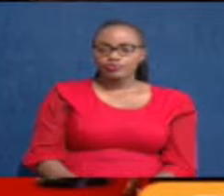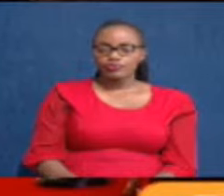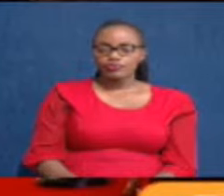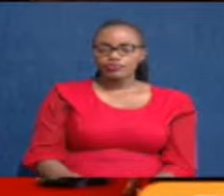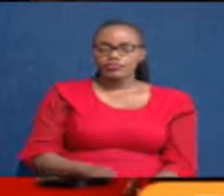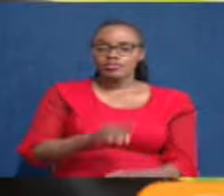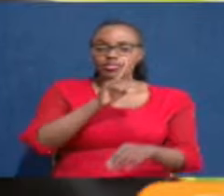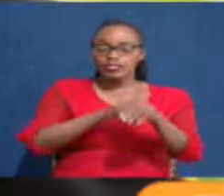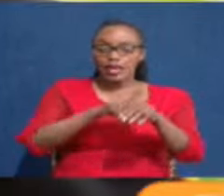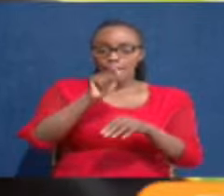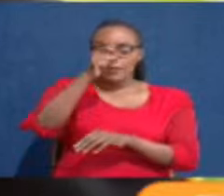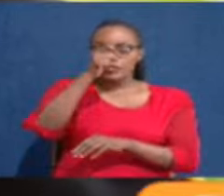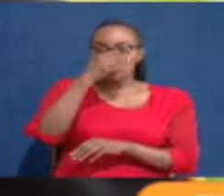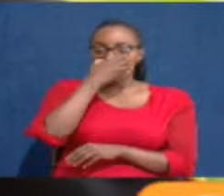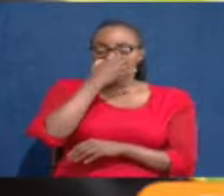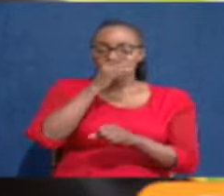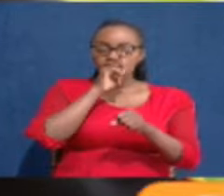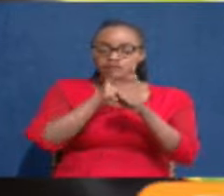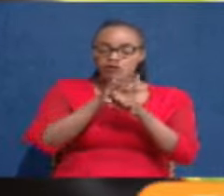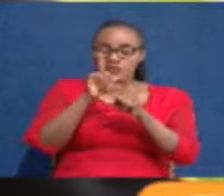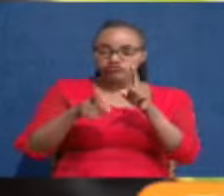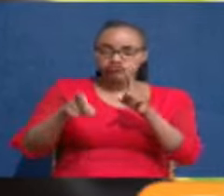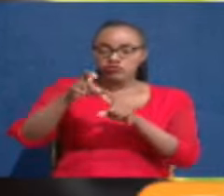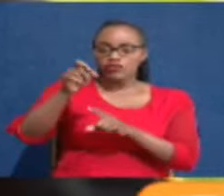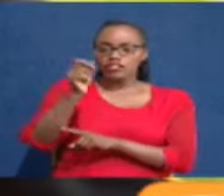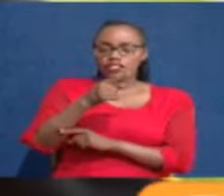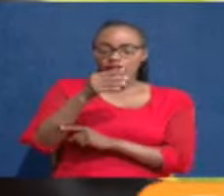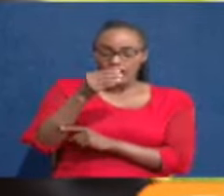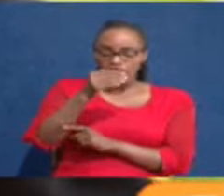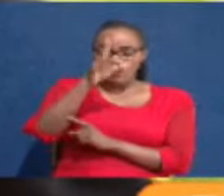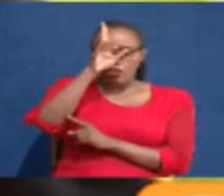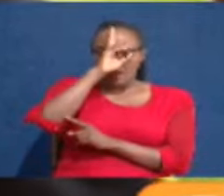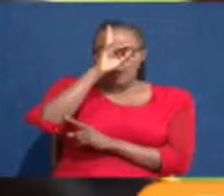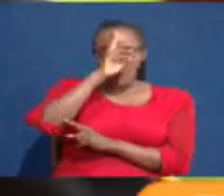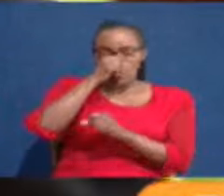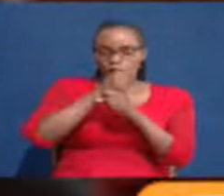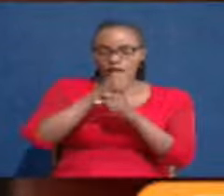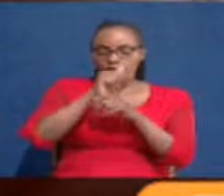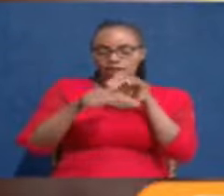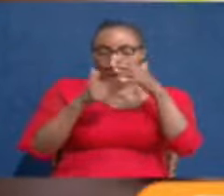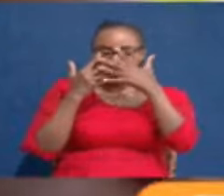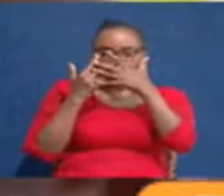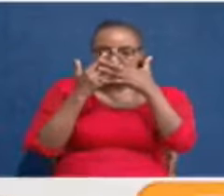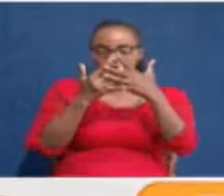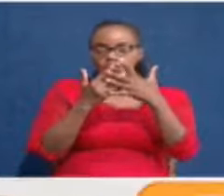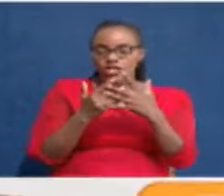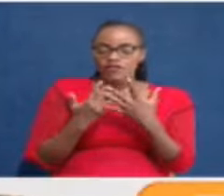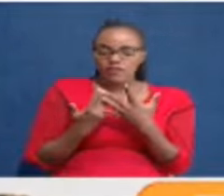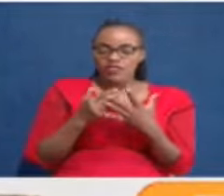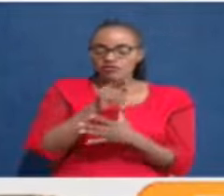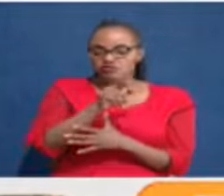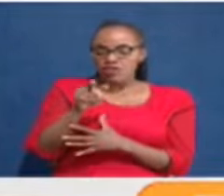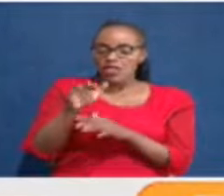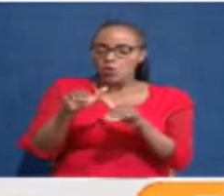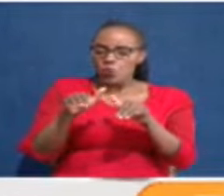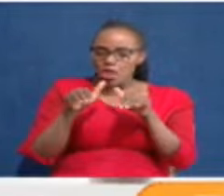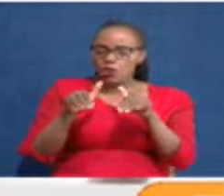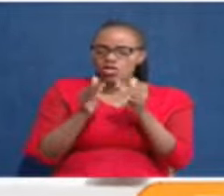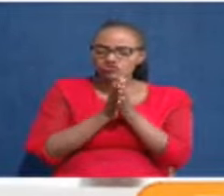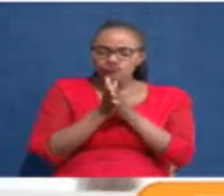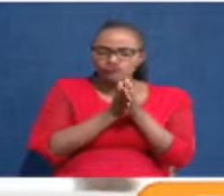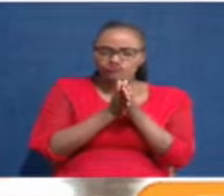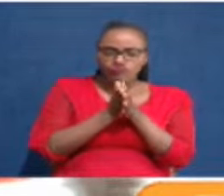When President William Ruto promised to increase the salaries of officers in the Kenya Prisons Service, servicemen and women waited with